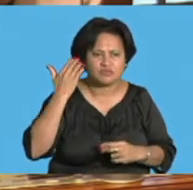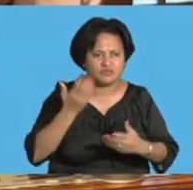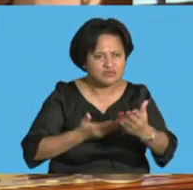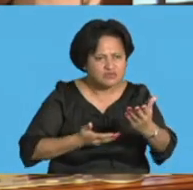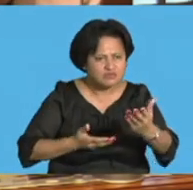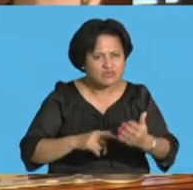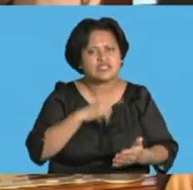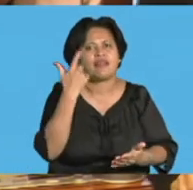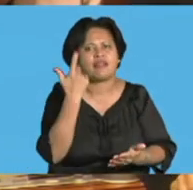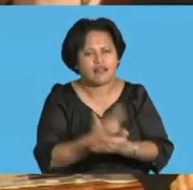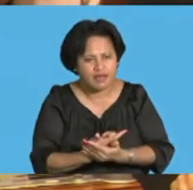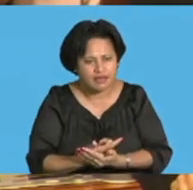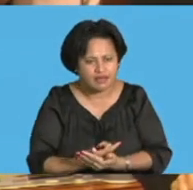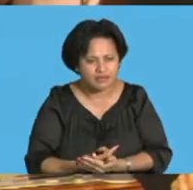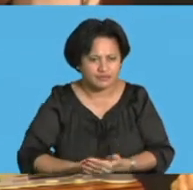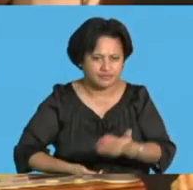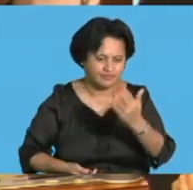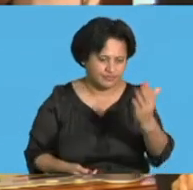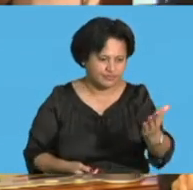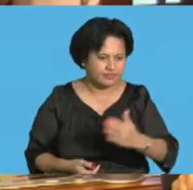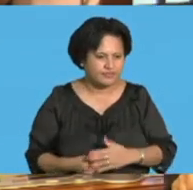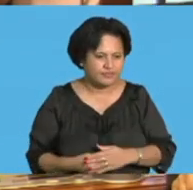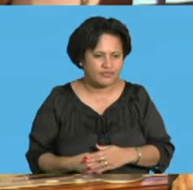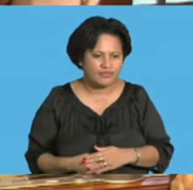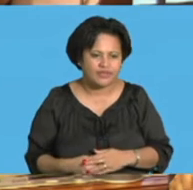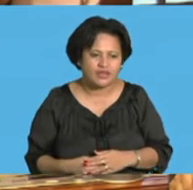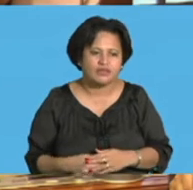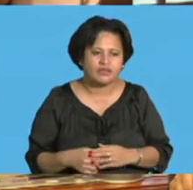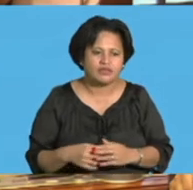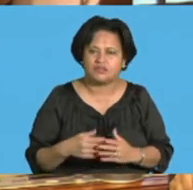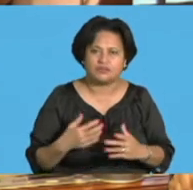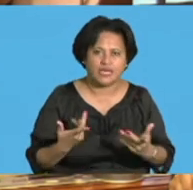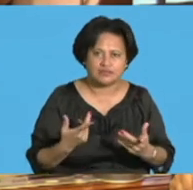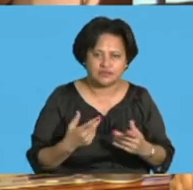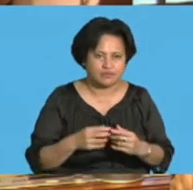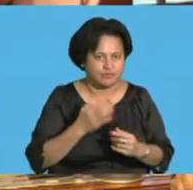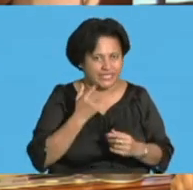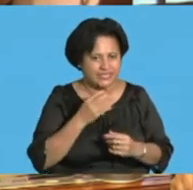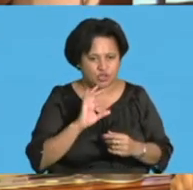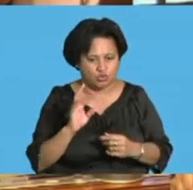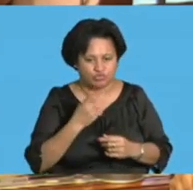The intent behind that statement from Honourable Bulitavu, I'm not sure, but it's of course there to mislead the people.